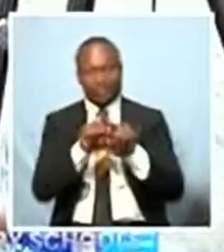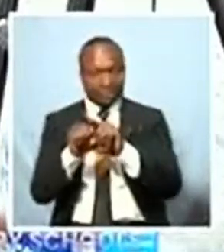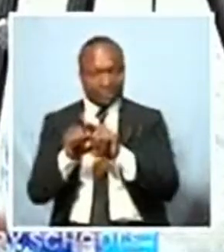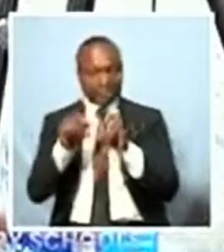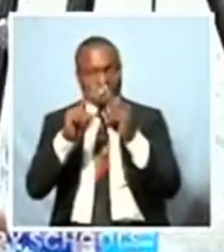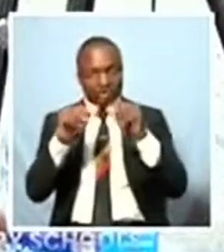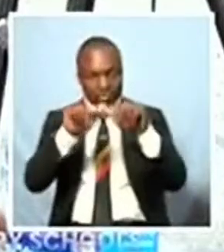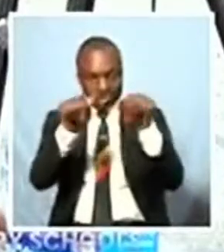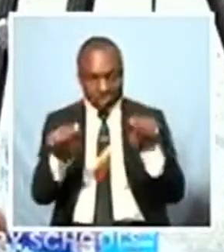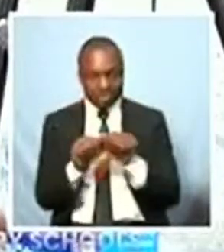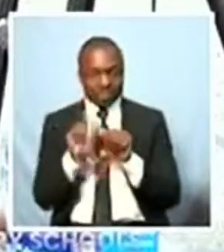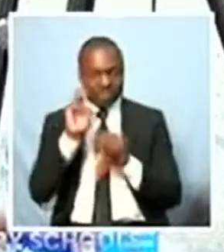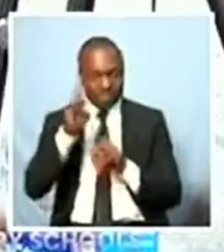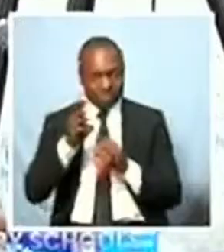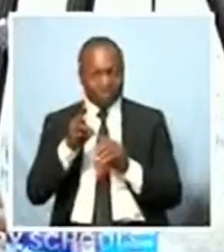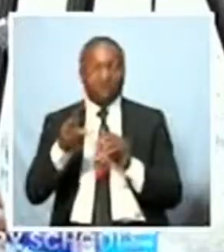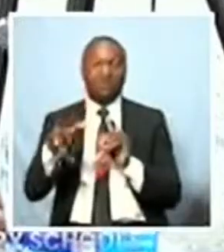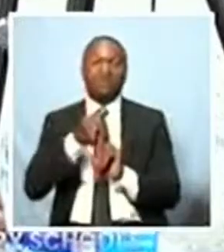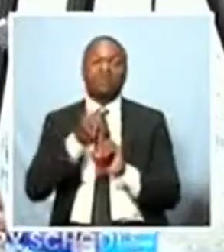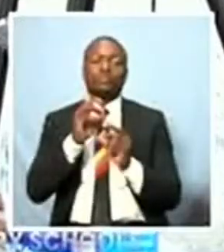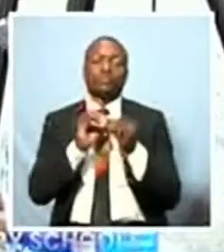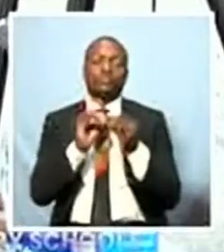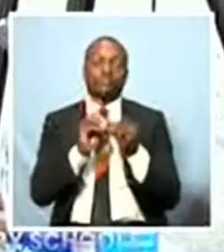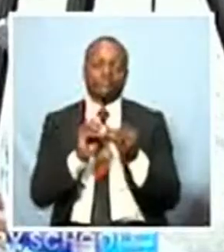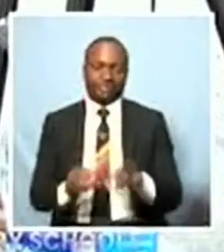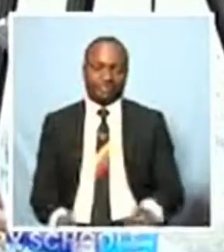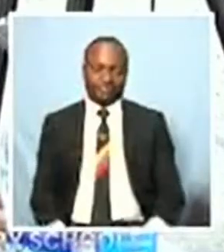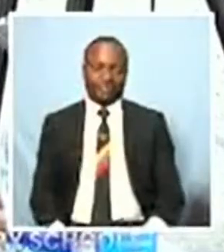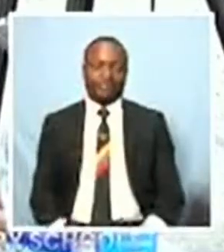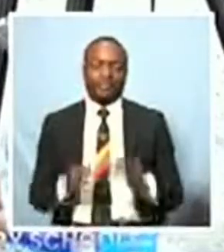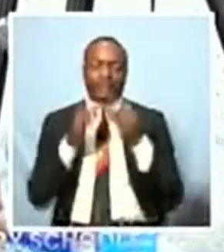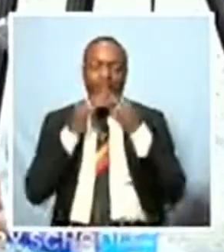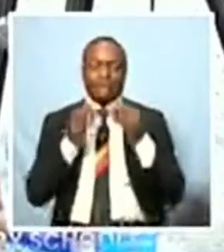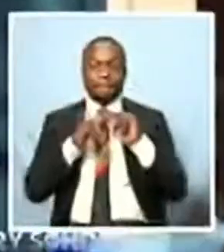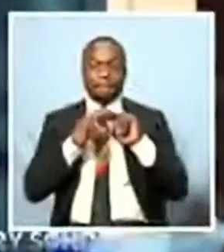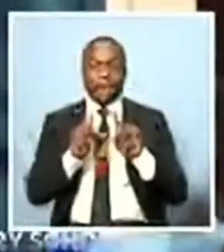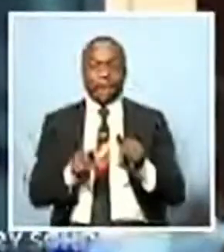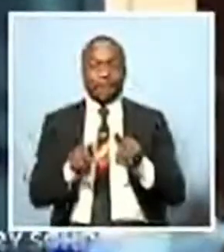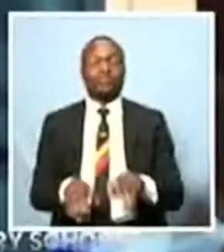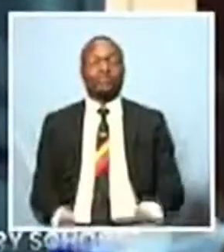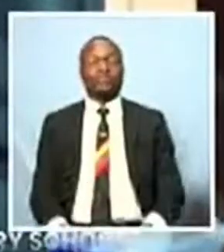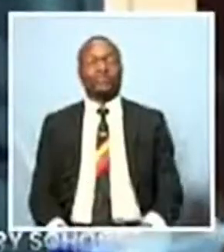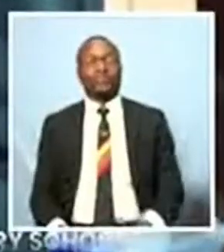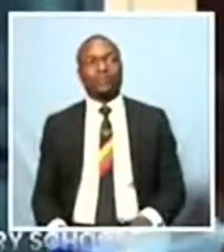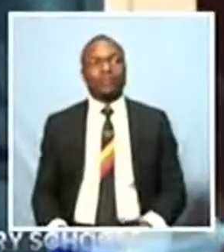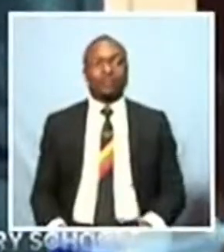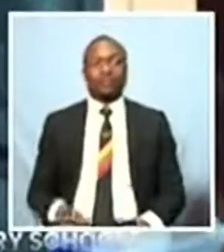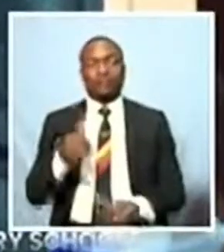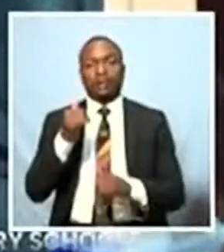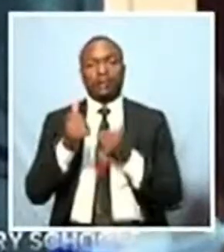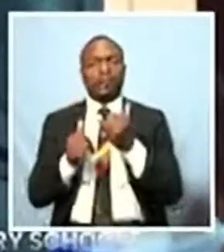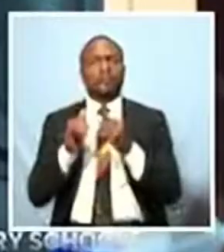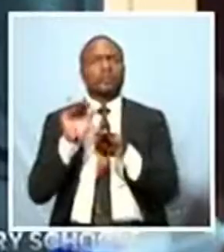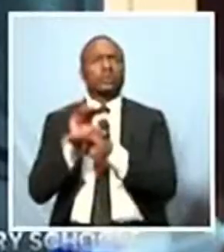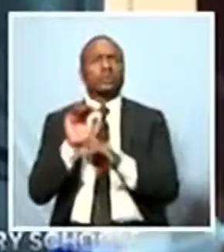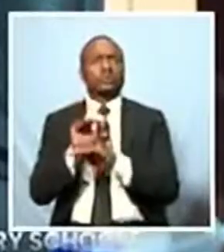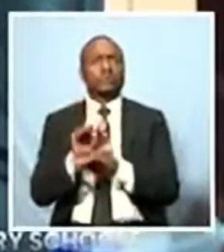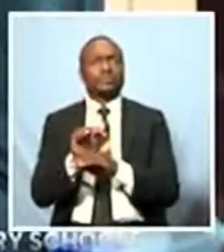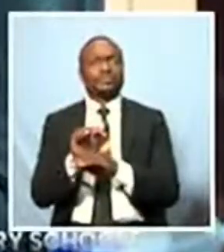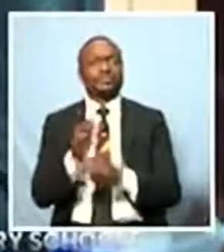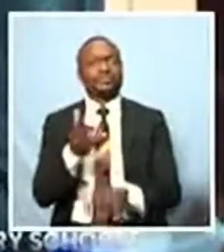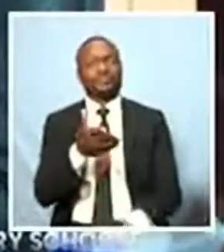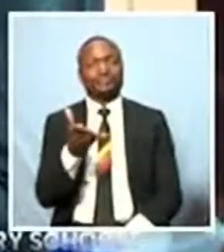rural areas, we'll be able to do a lot more with that. Thank you, Chair. Yeah, and last word before we